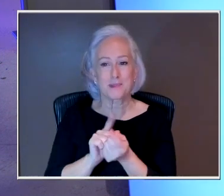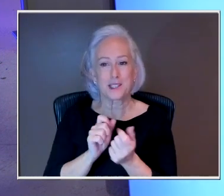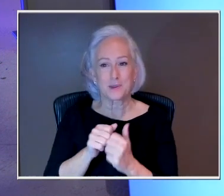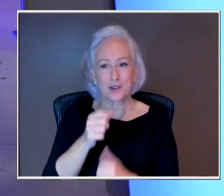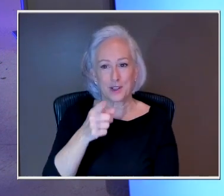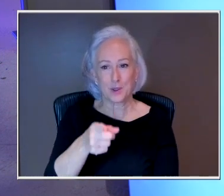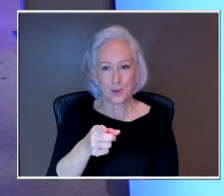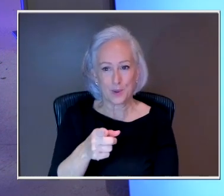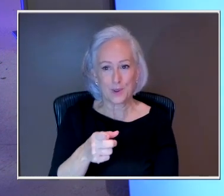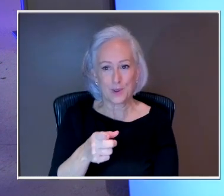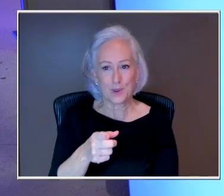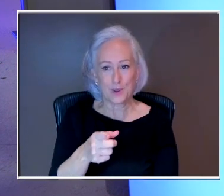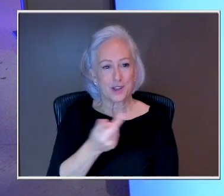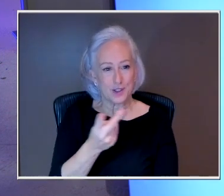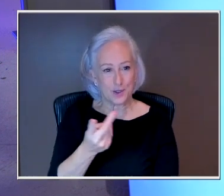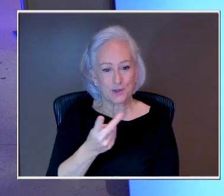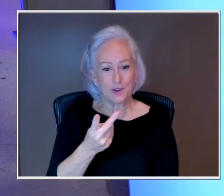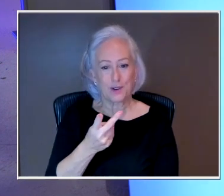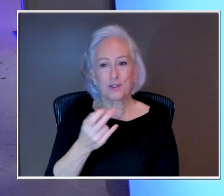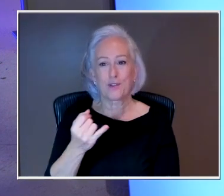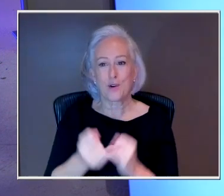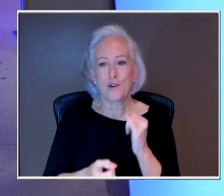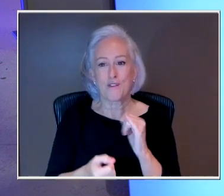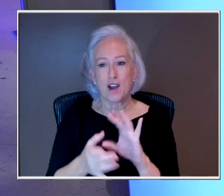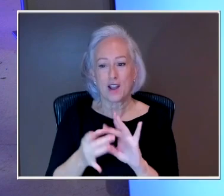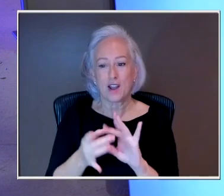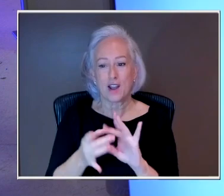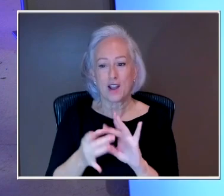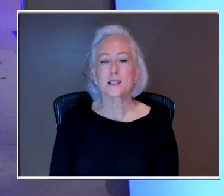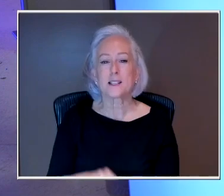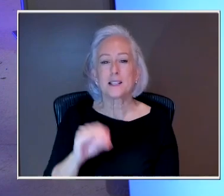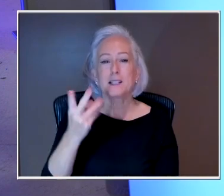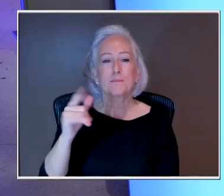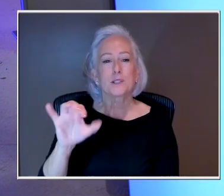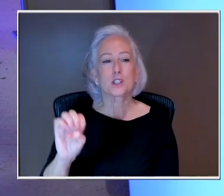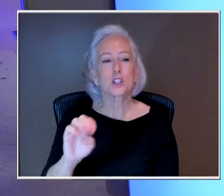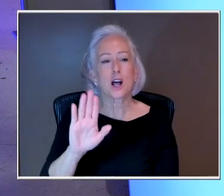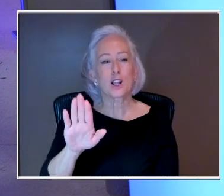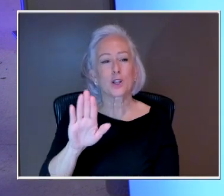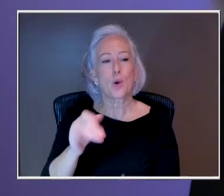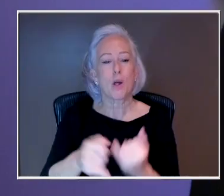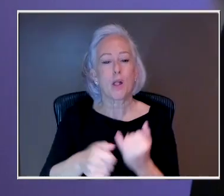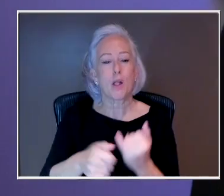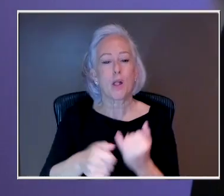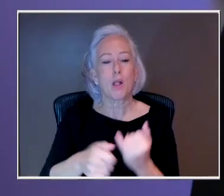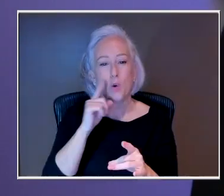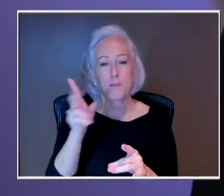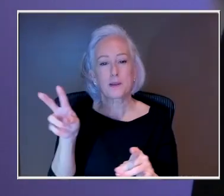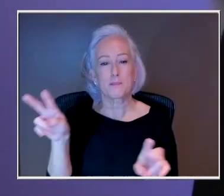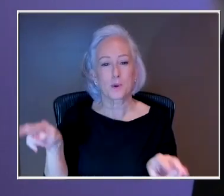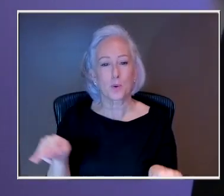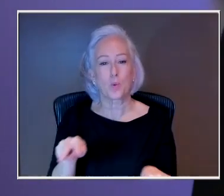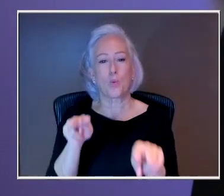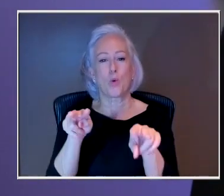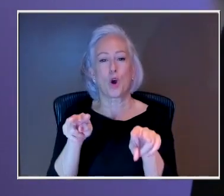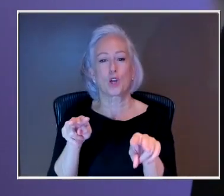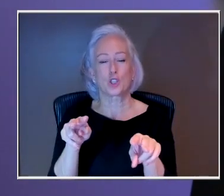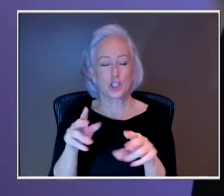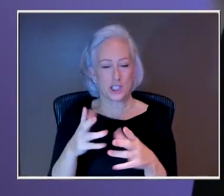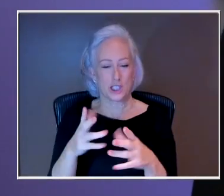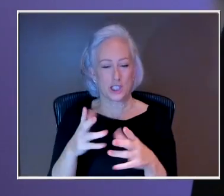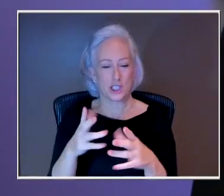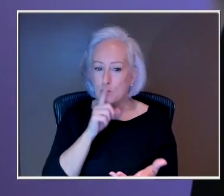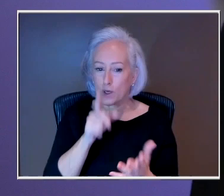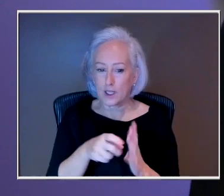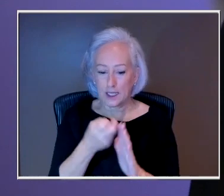both up here for some final thoughts. Michelle, what would be your message to viewers watching who are really in the weeds right now, as you were